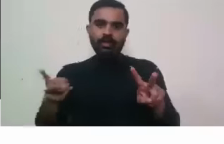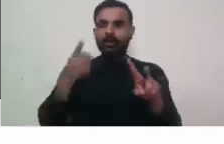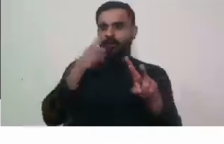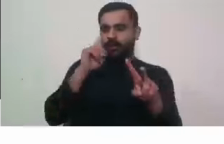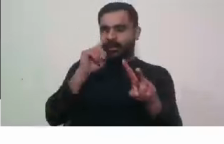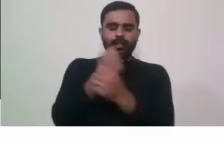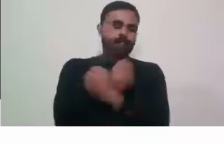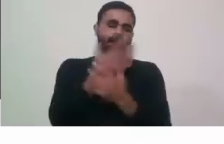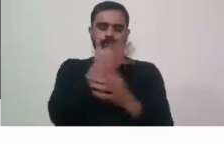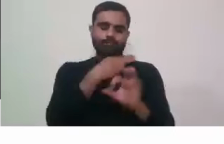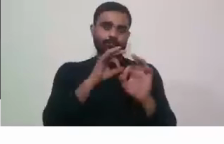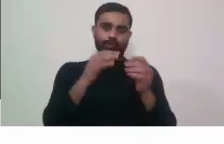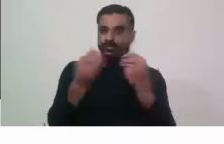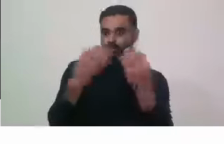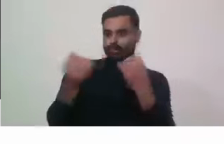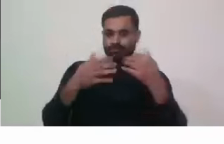Lovely.